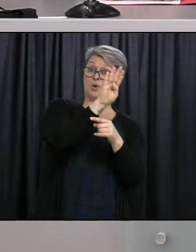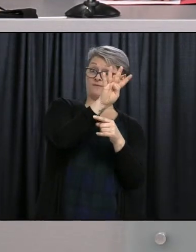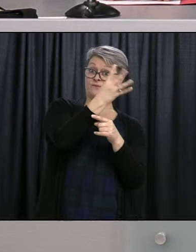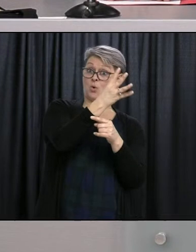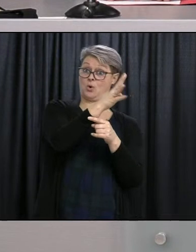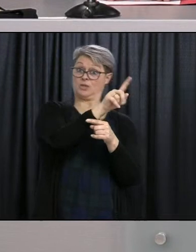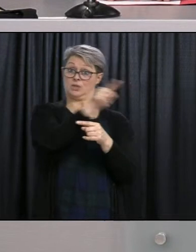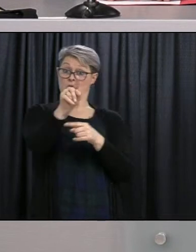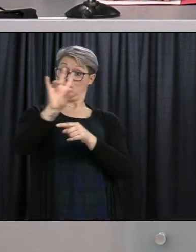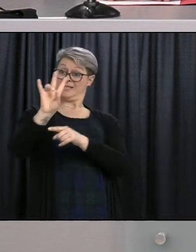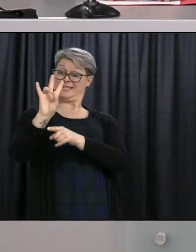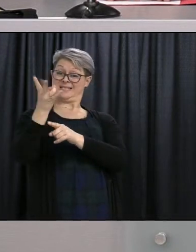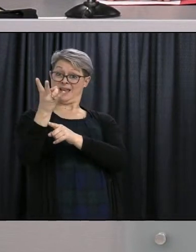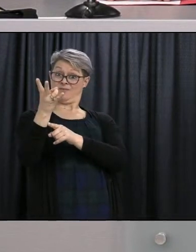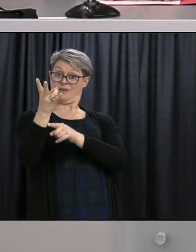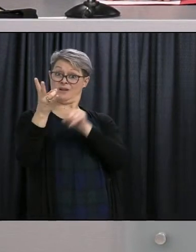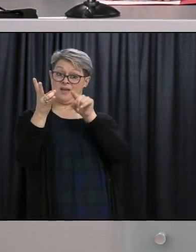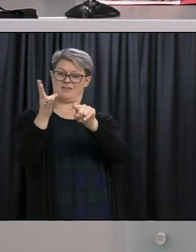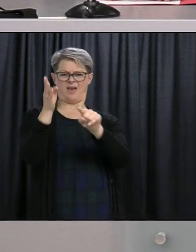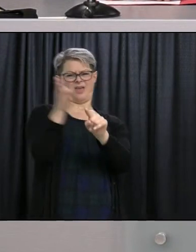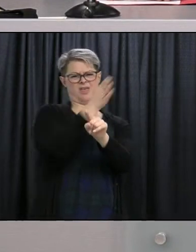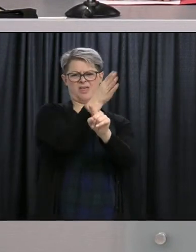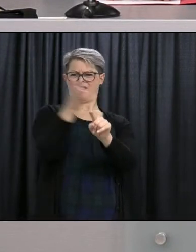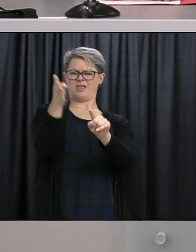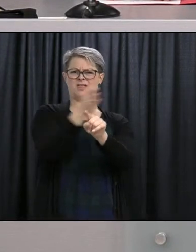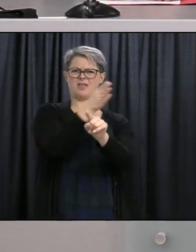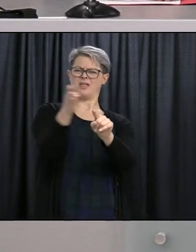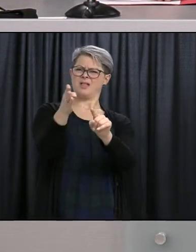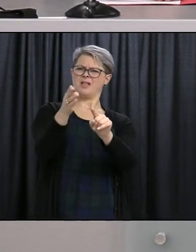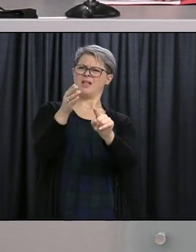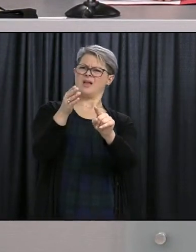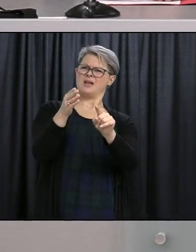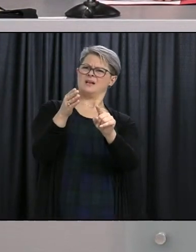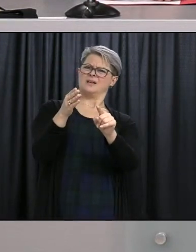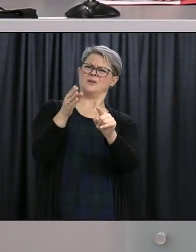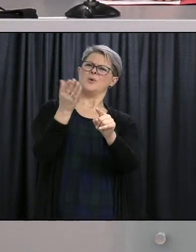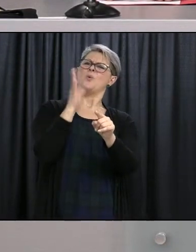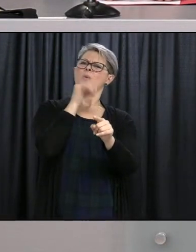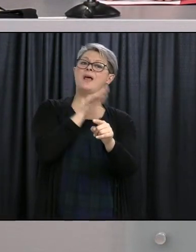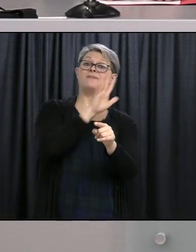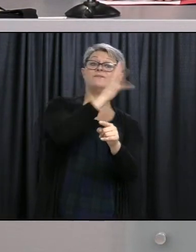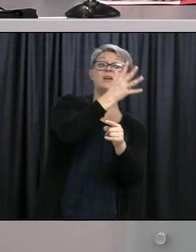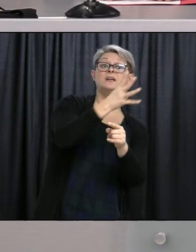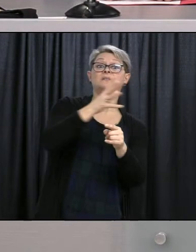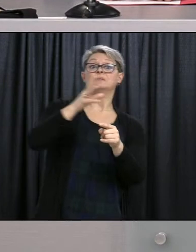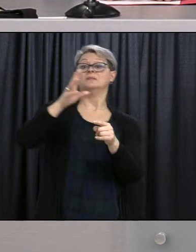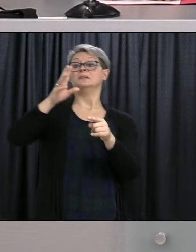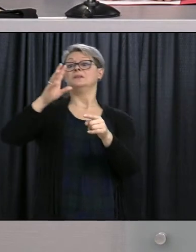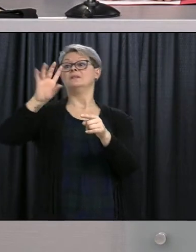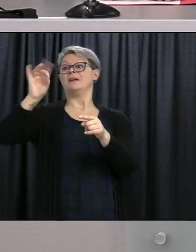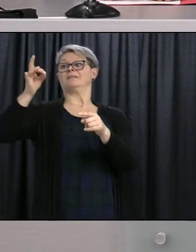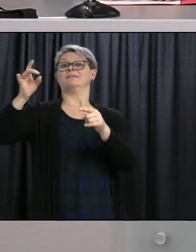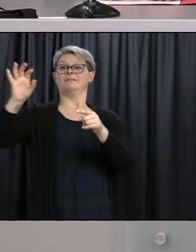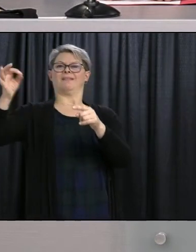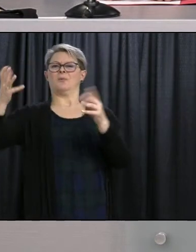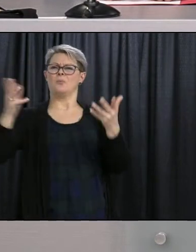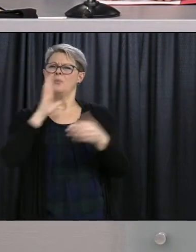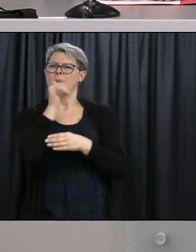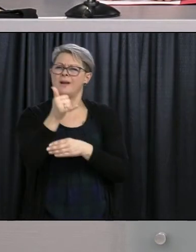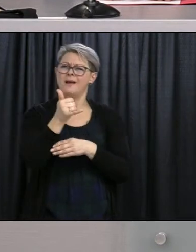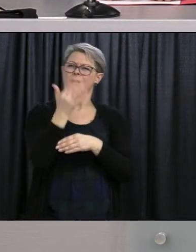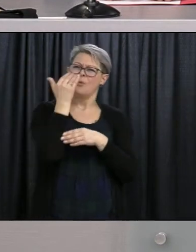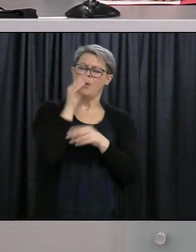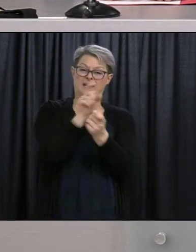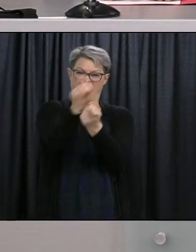7th? And I guess just a bit of clarification around what those sports are. I'm seeing people ask if dance is included, or is it purely sporting events